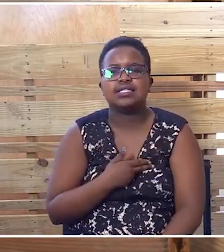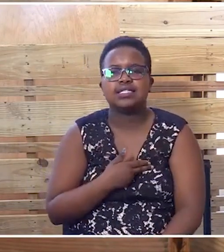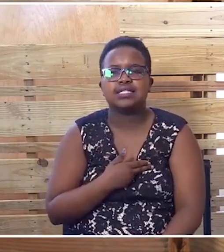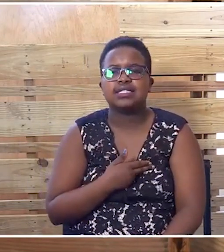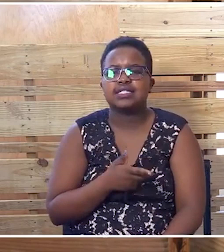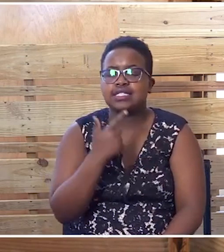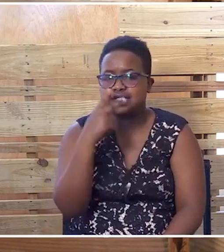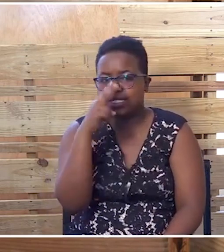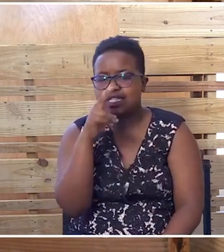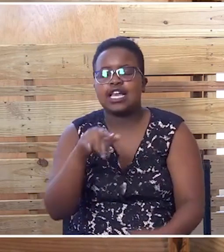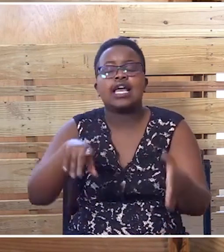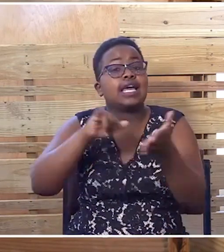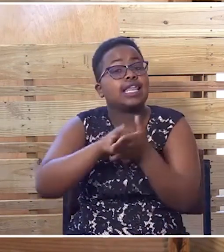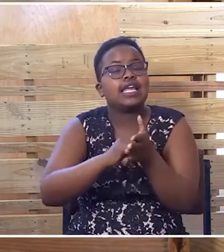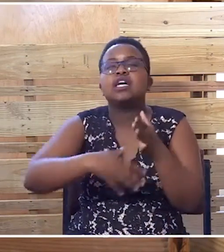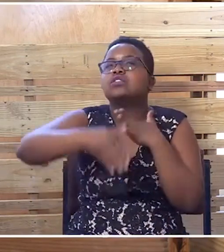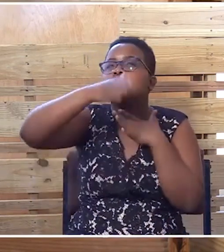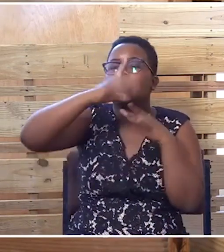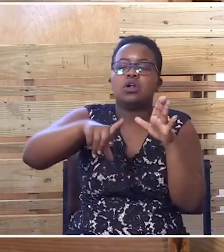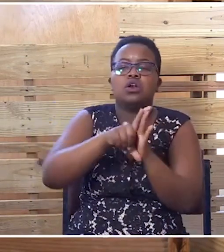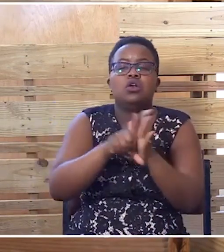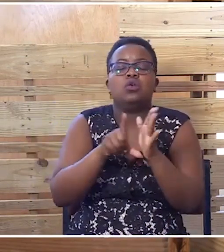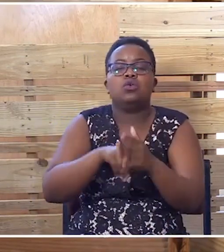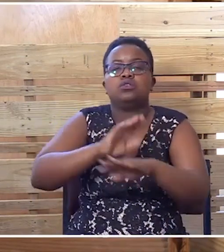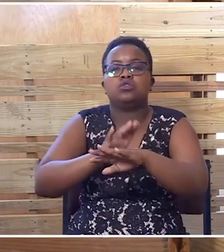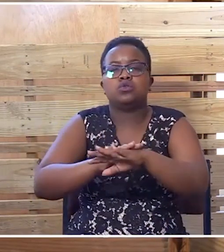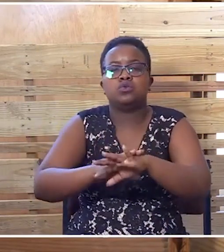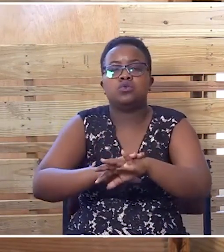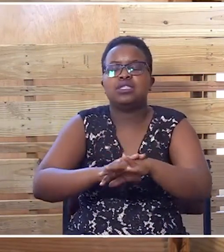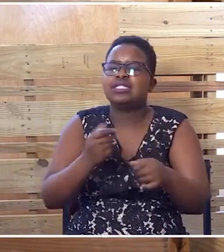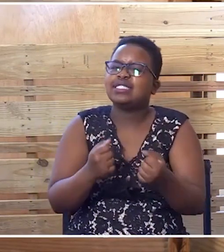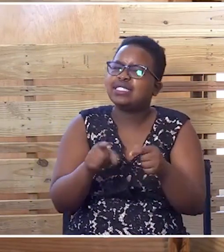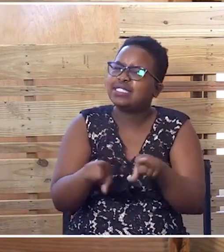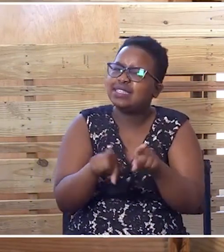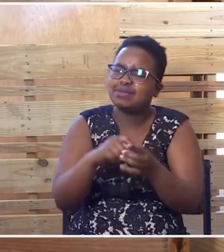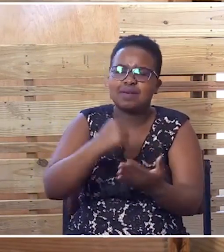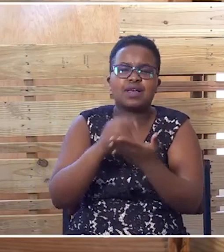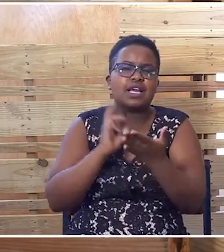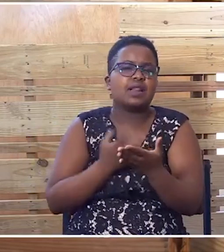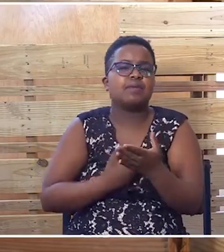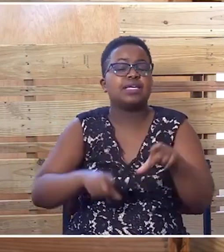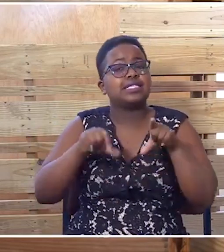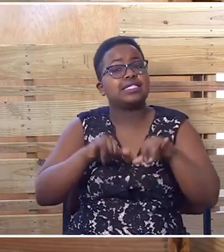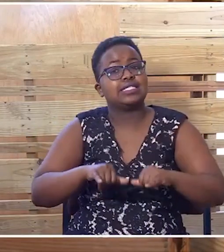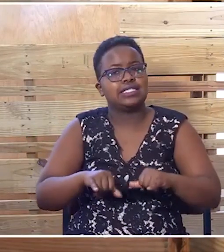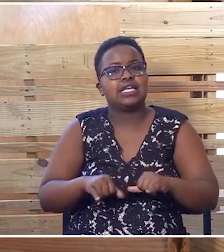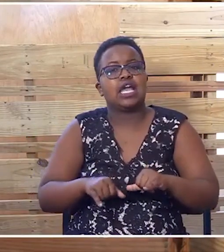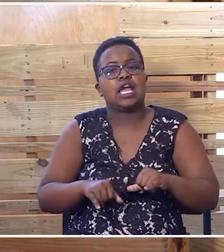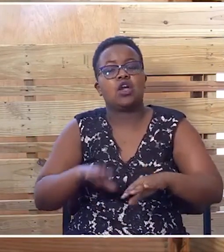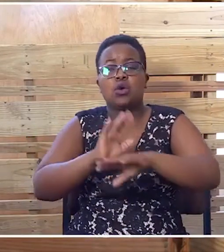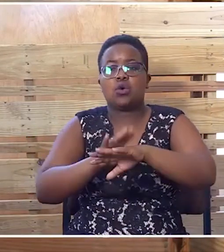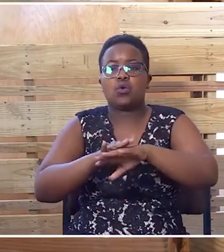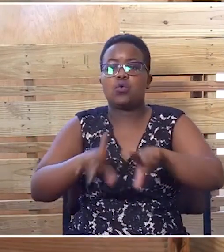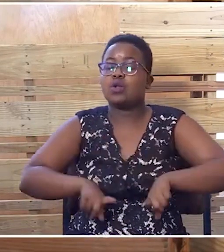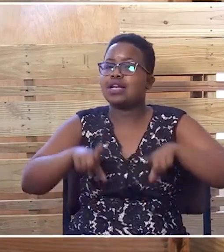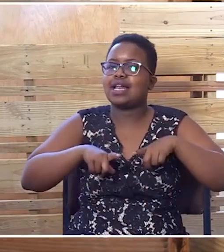good, because they are there to help us live a better life, to be happily with God, to have a good relationship with